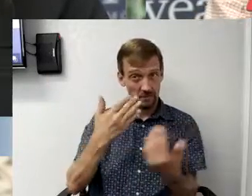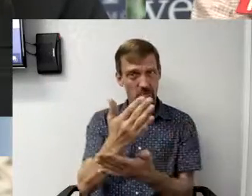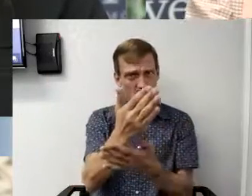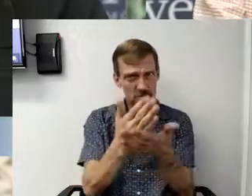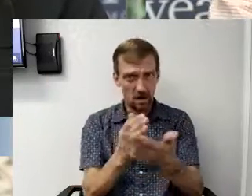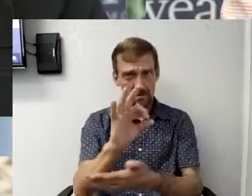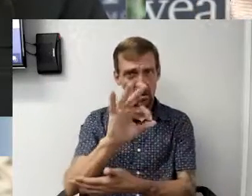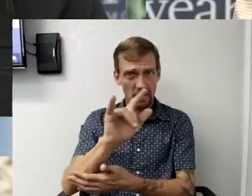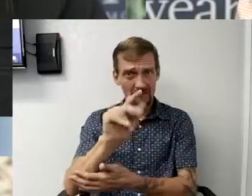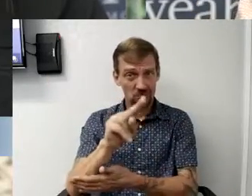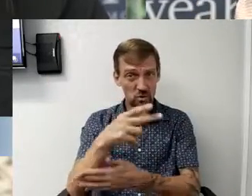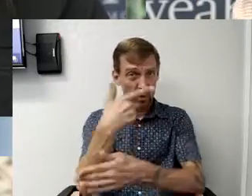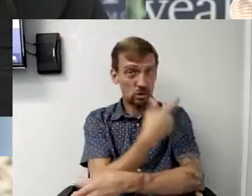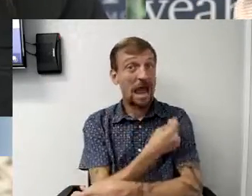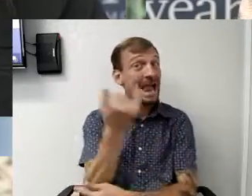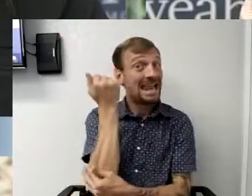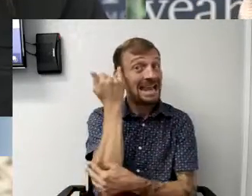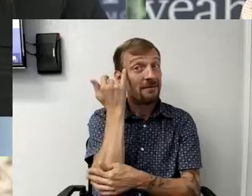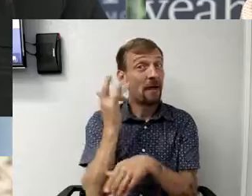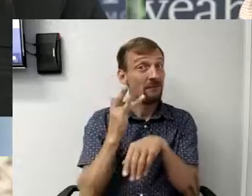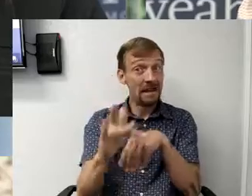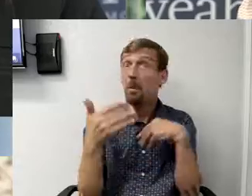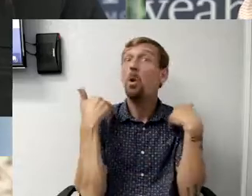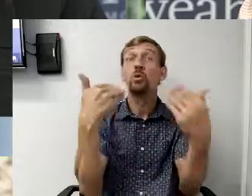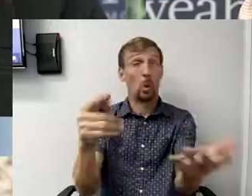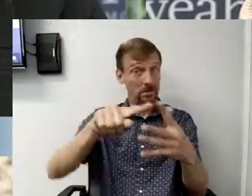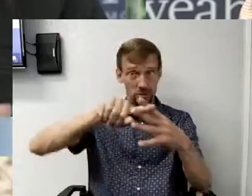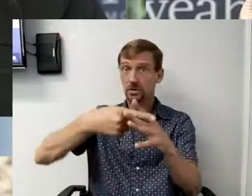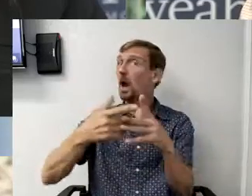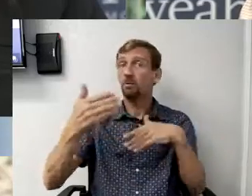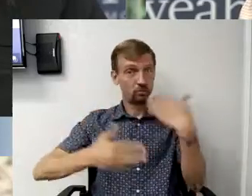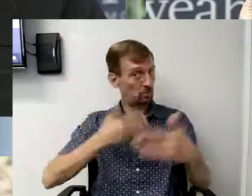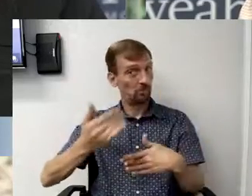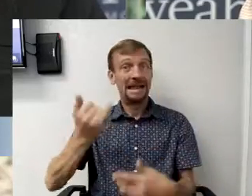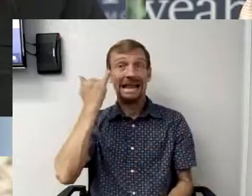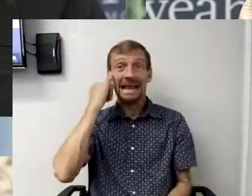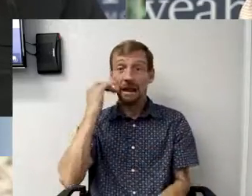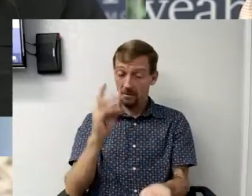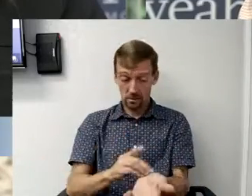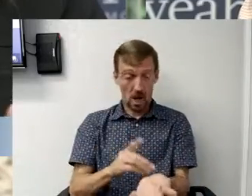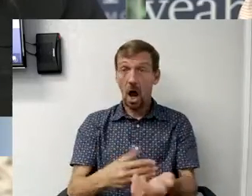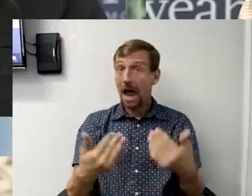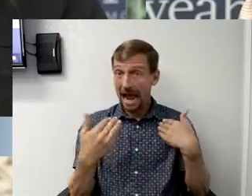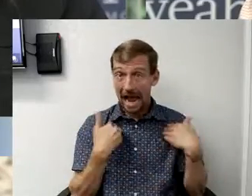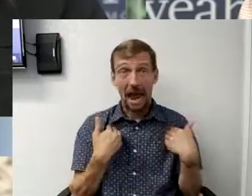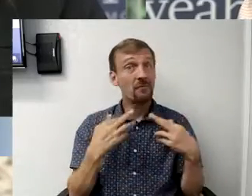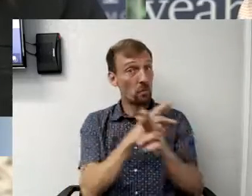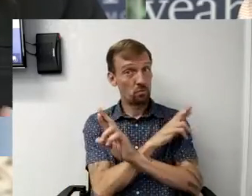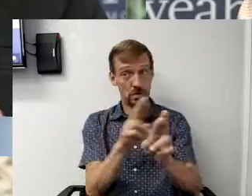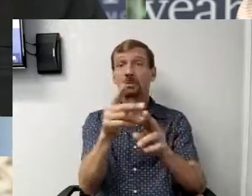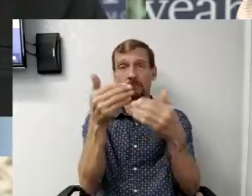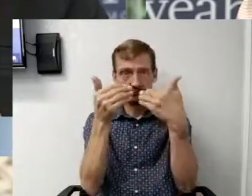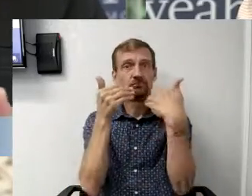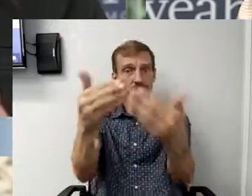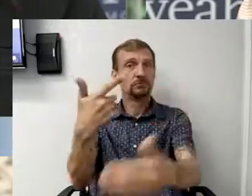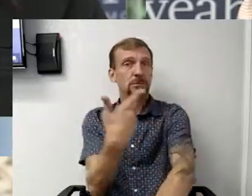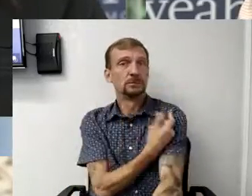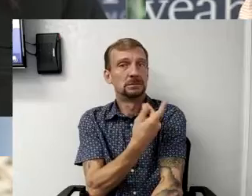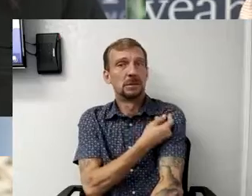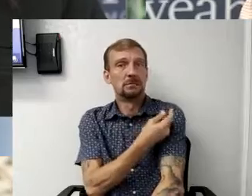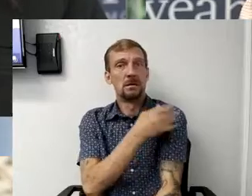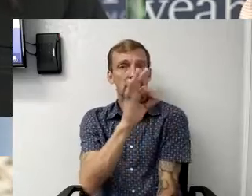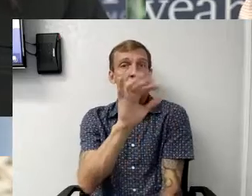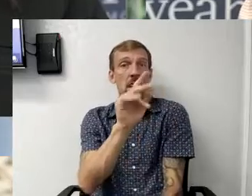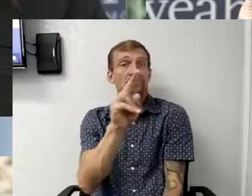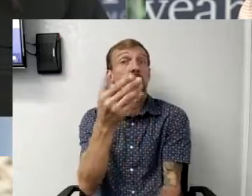okay to start as soon as they're available. It's absolutely okay to start when your providers have them available, or you see them at any clinics you usually